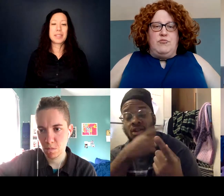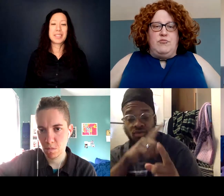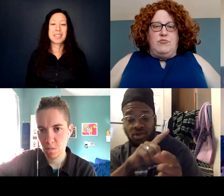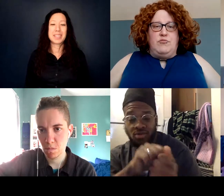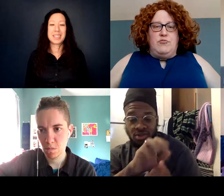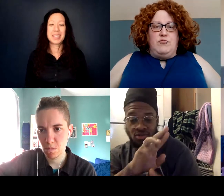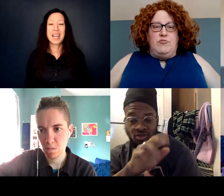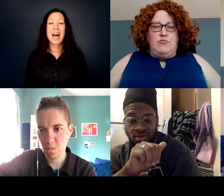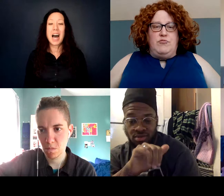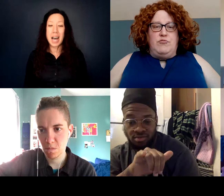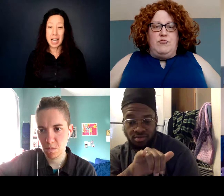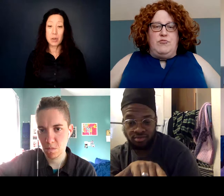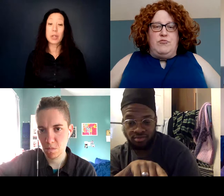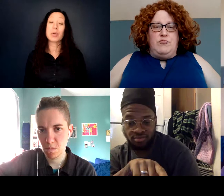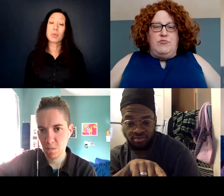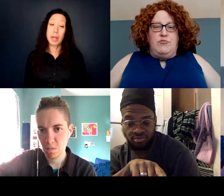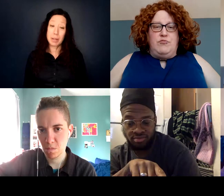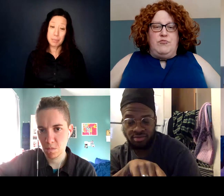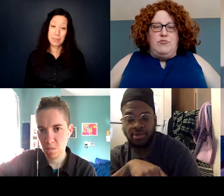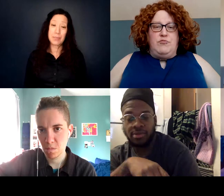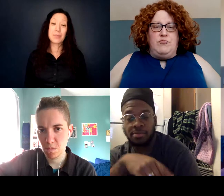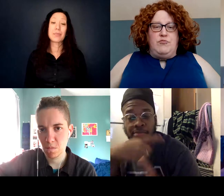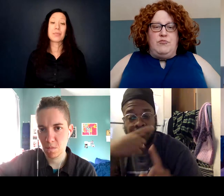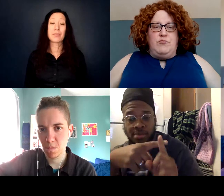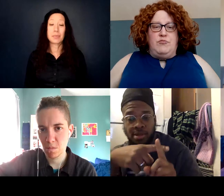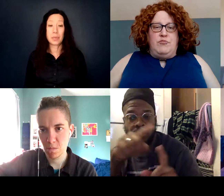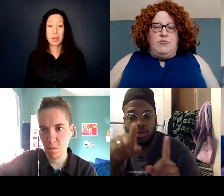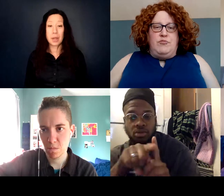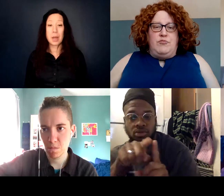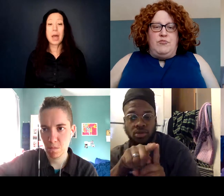And I agree with Ray.